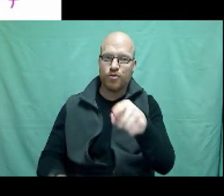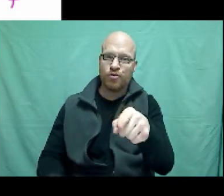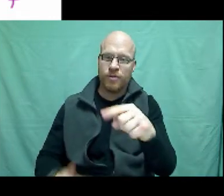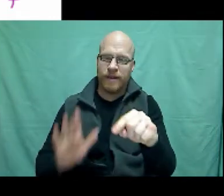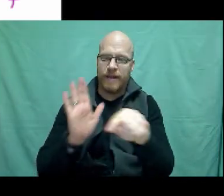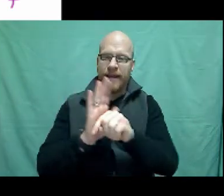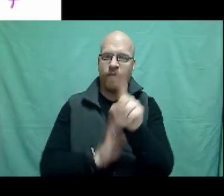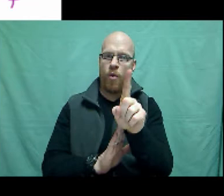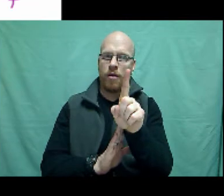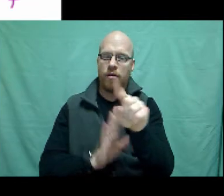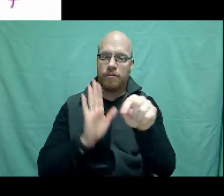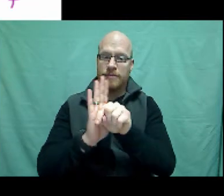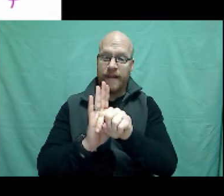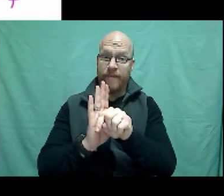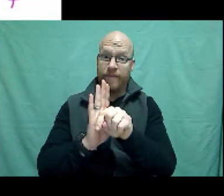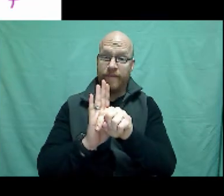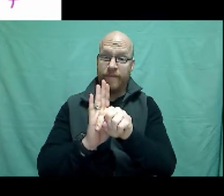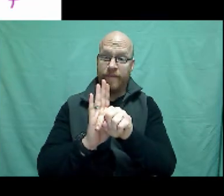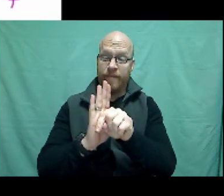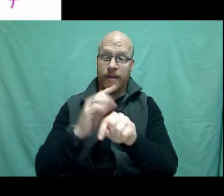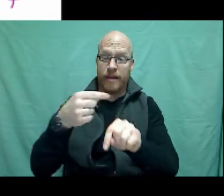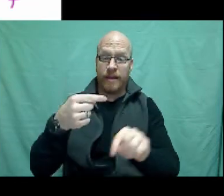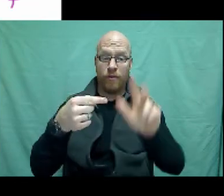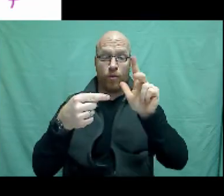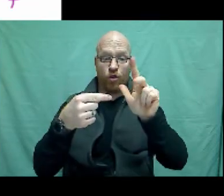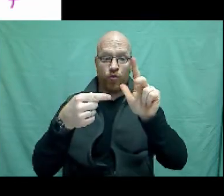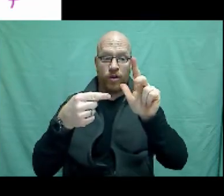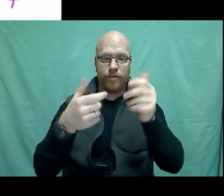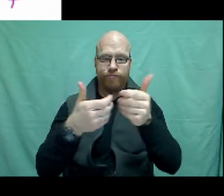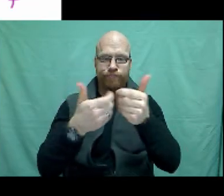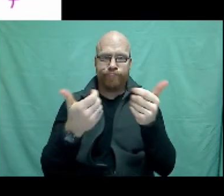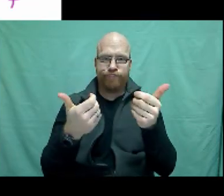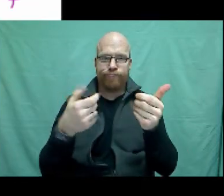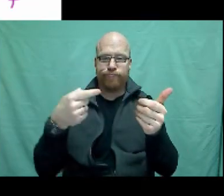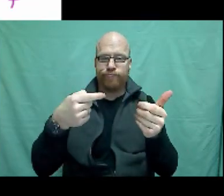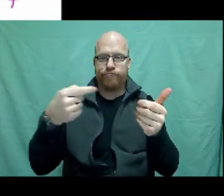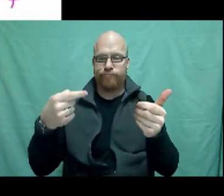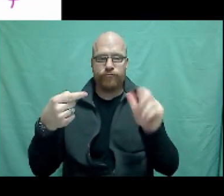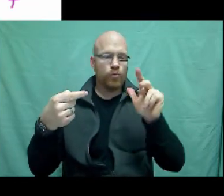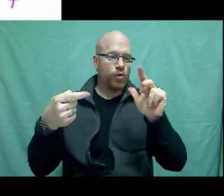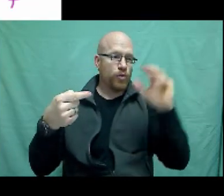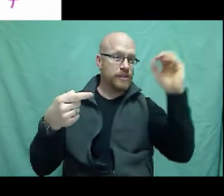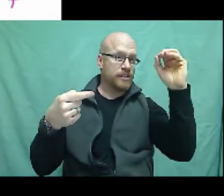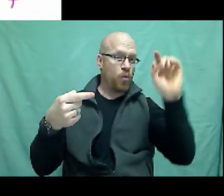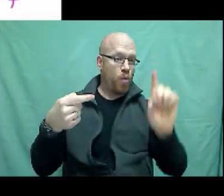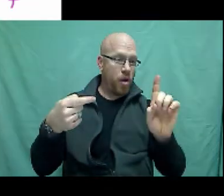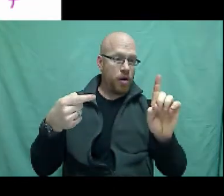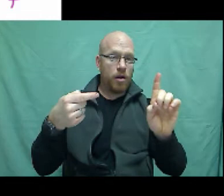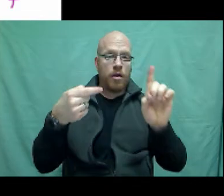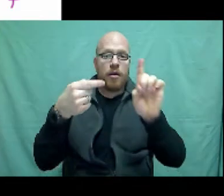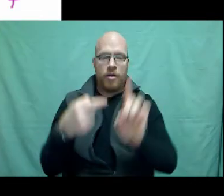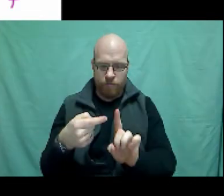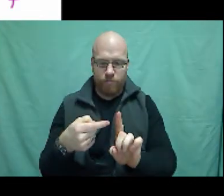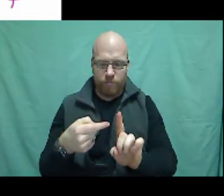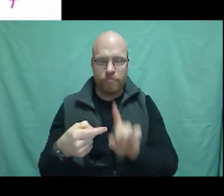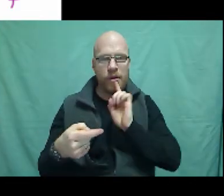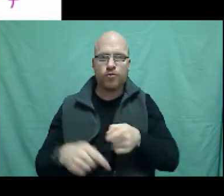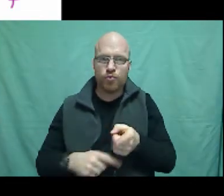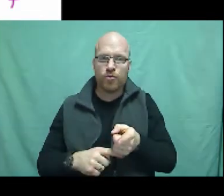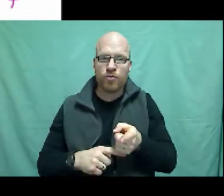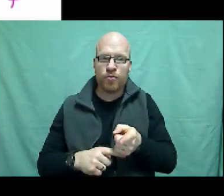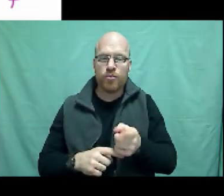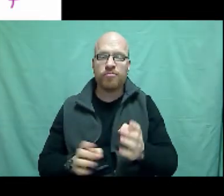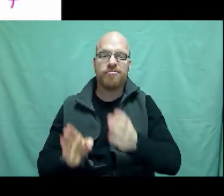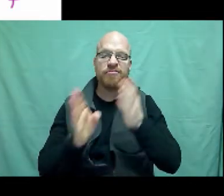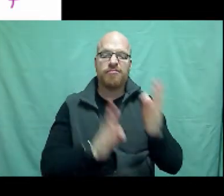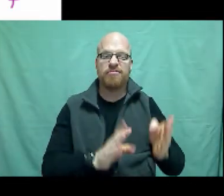See, that's the answer, negative 1. Because the negative of negative 23 is separate. It's negative and then 23 to the